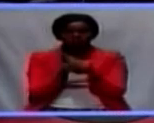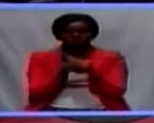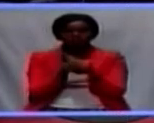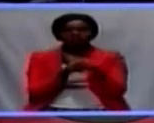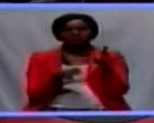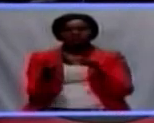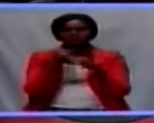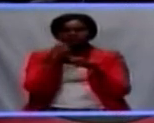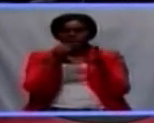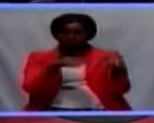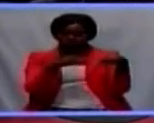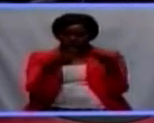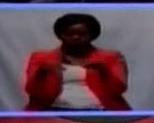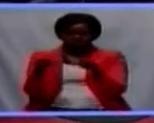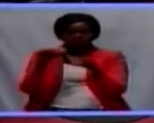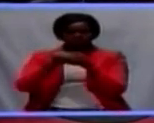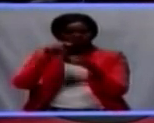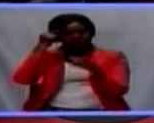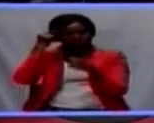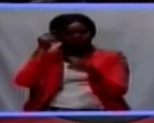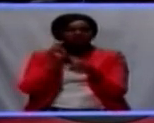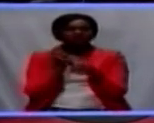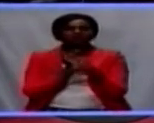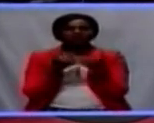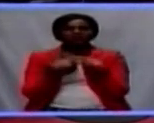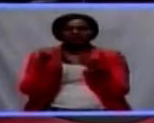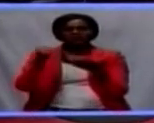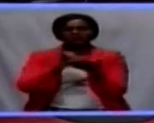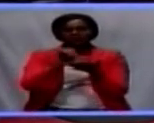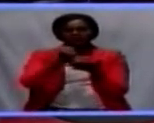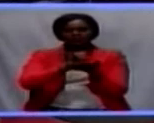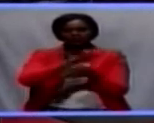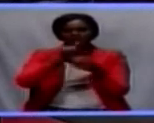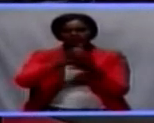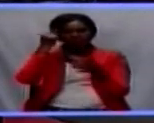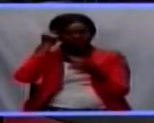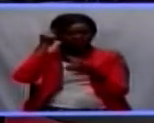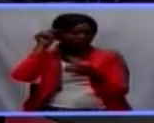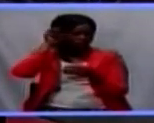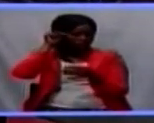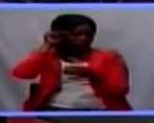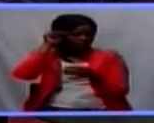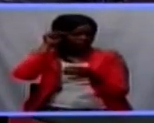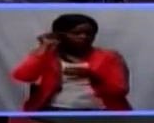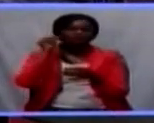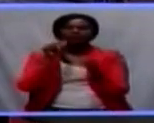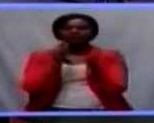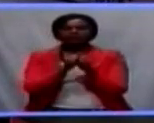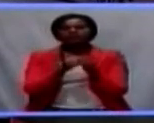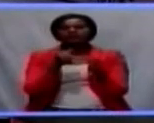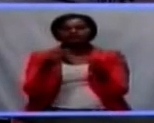people that supply to the government. We have appointed all government ministries and departments as tax